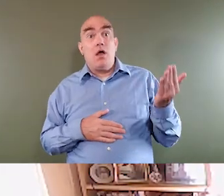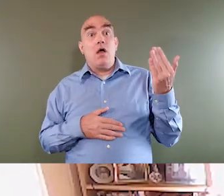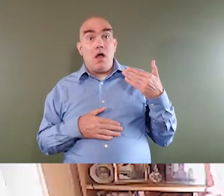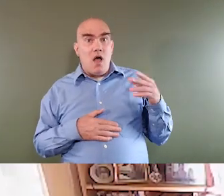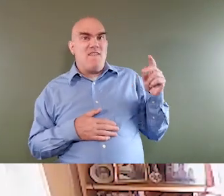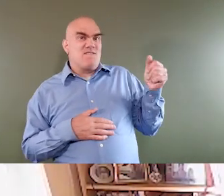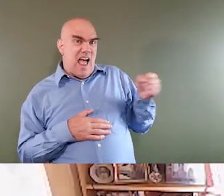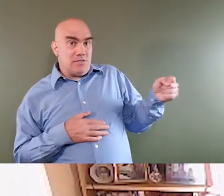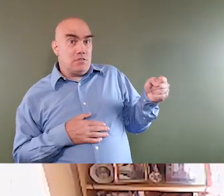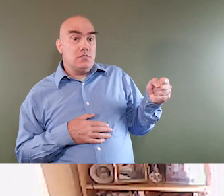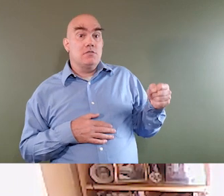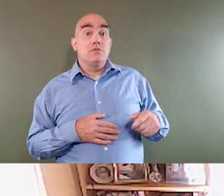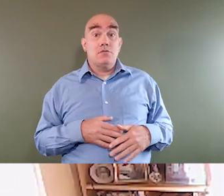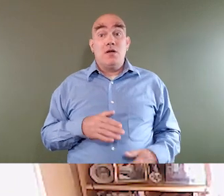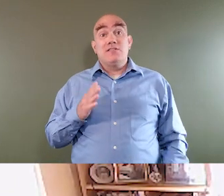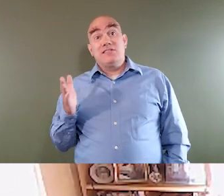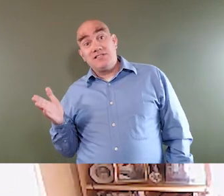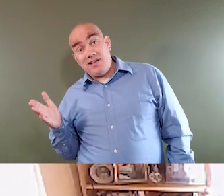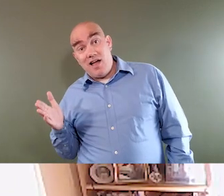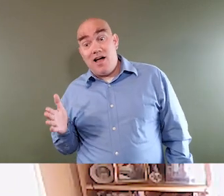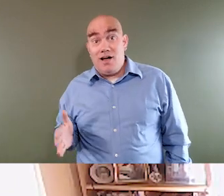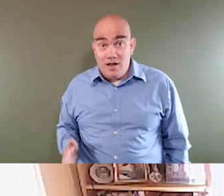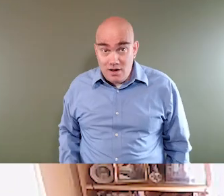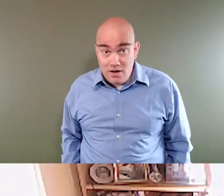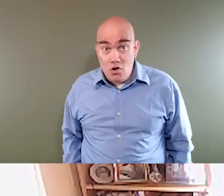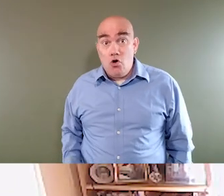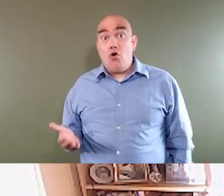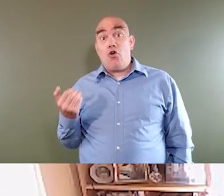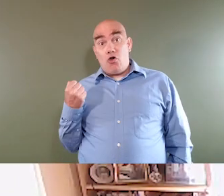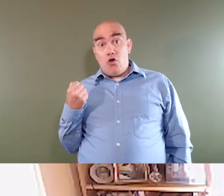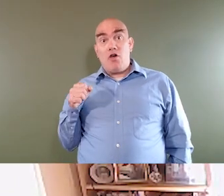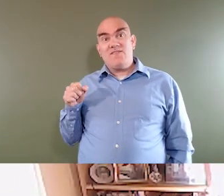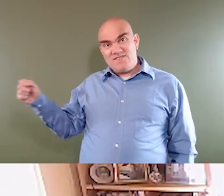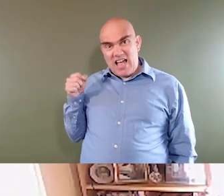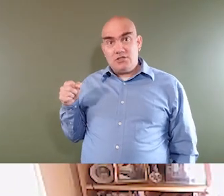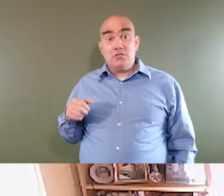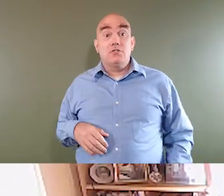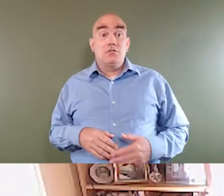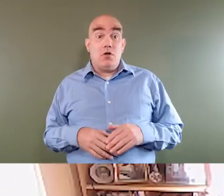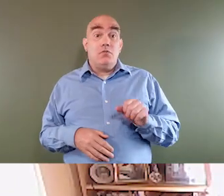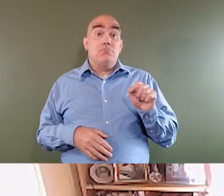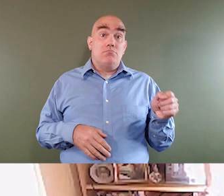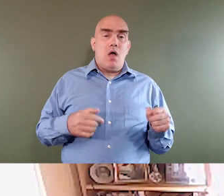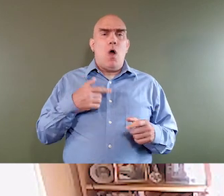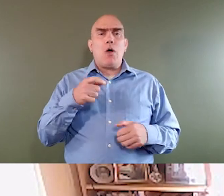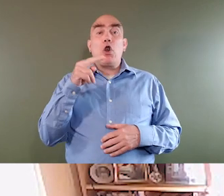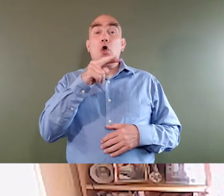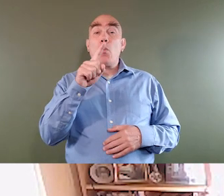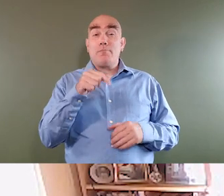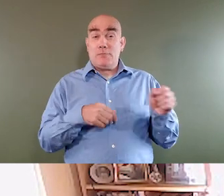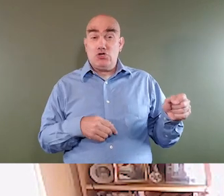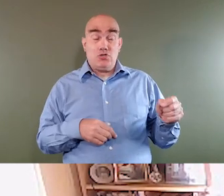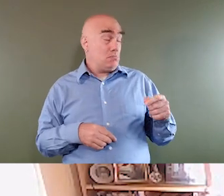Slow side bend, quick punch. And I want you to look towards where you're punching when you do the